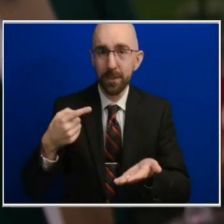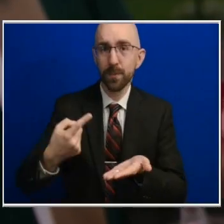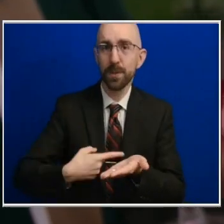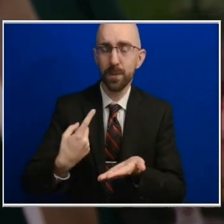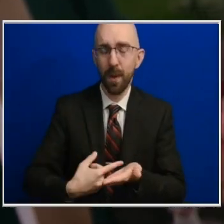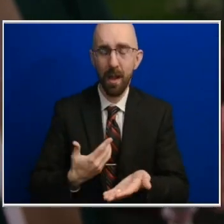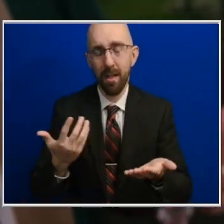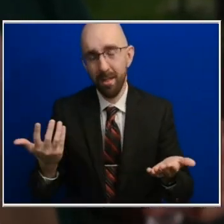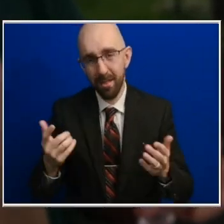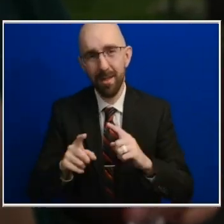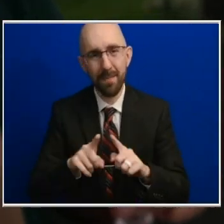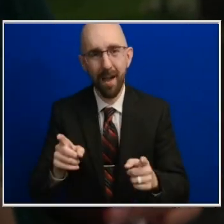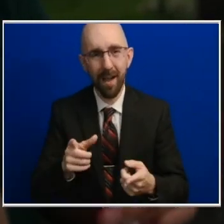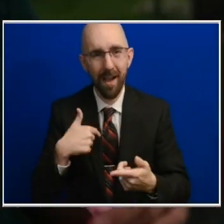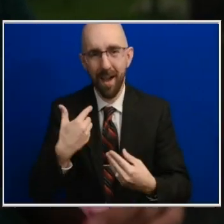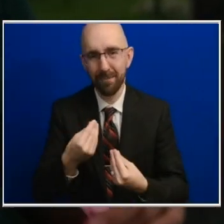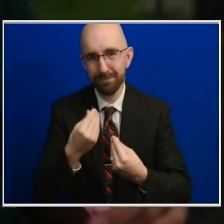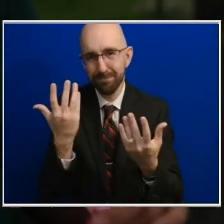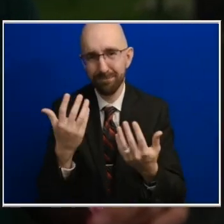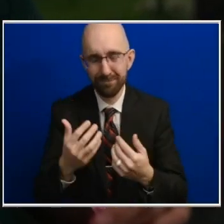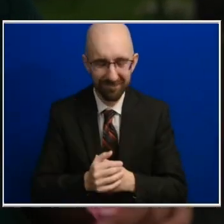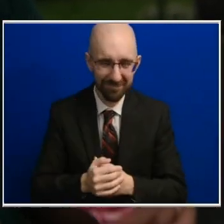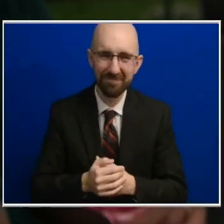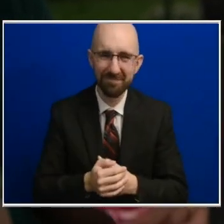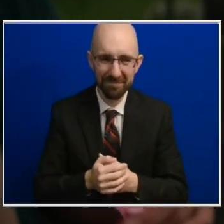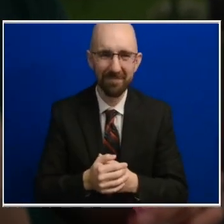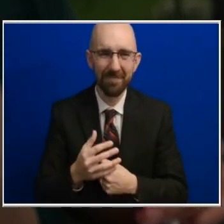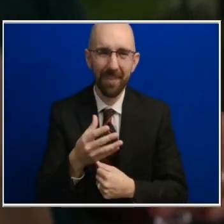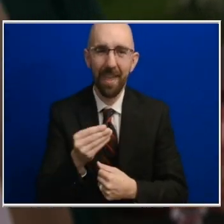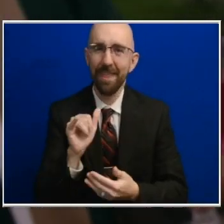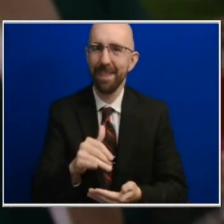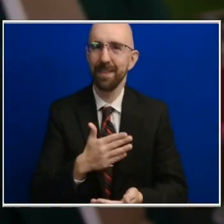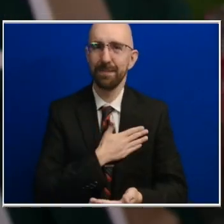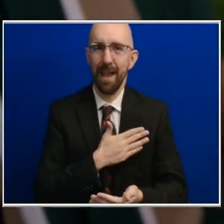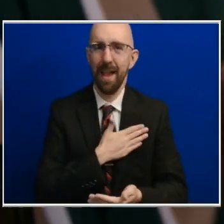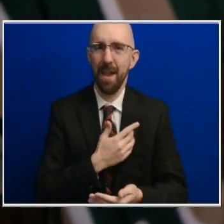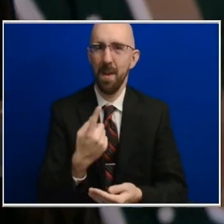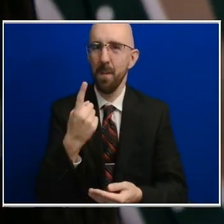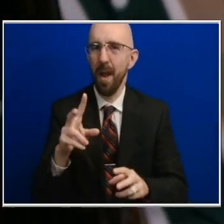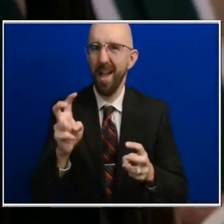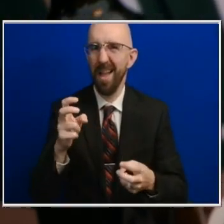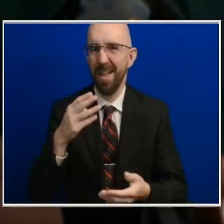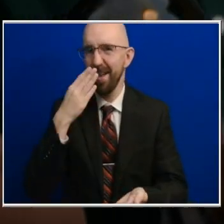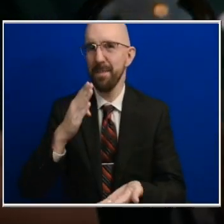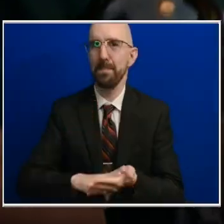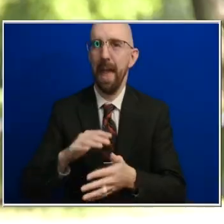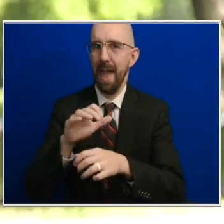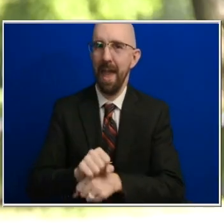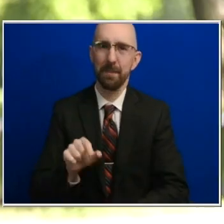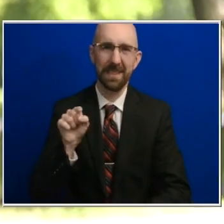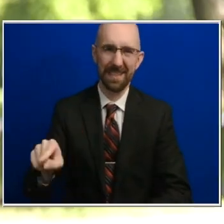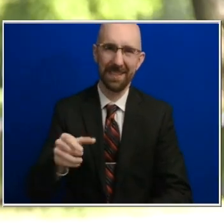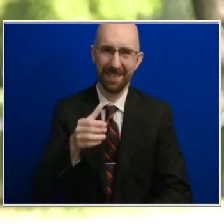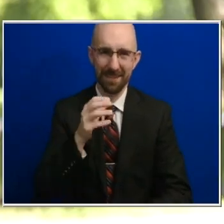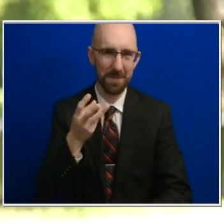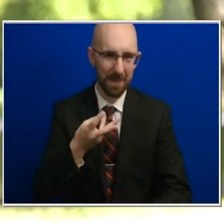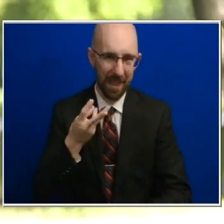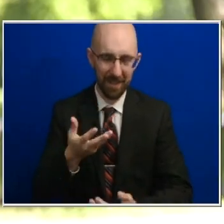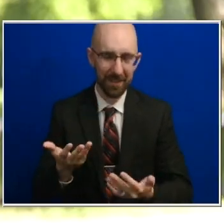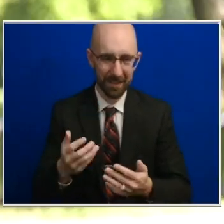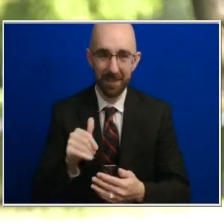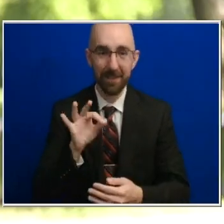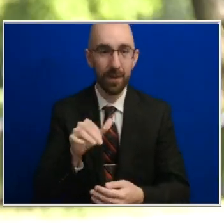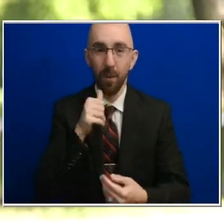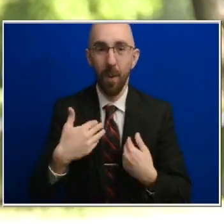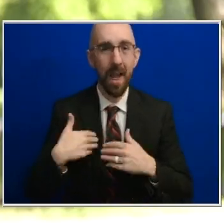really care, you know, and that's my one bad habit. So, and if you don't have at least one